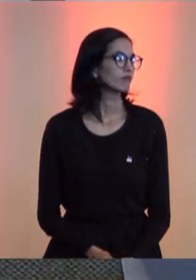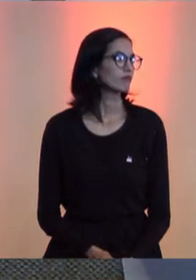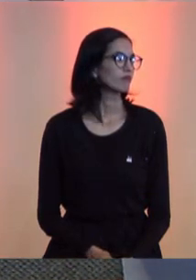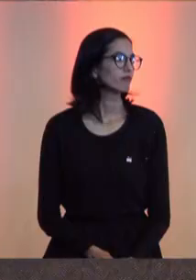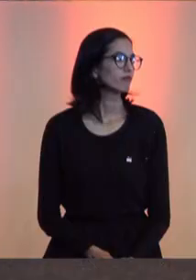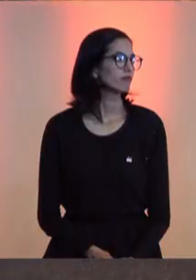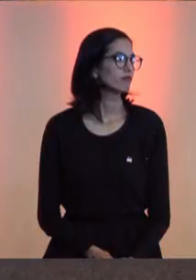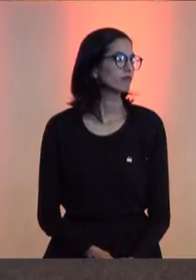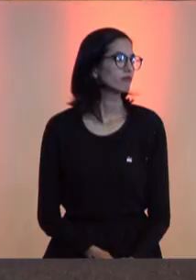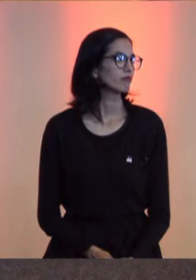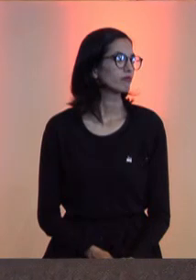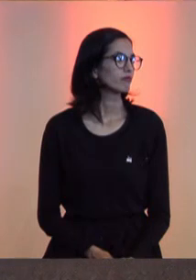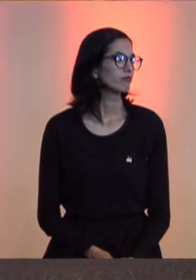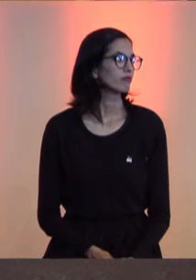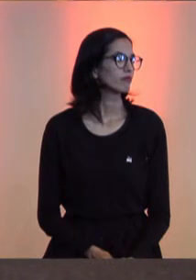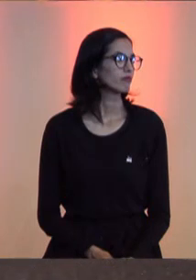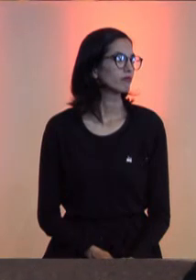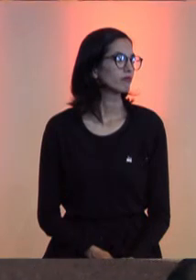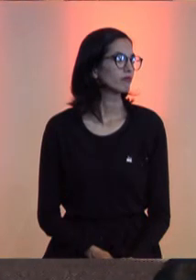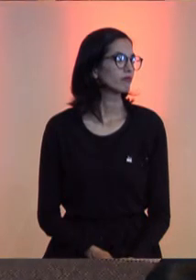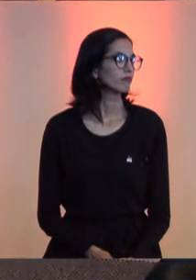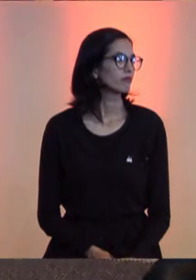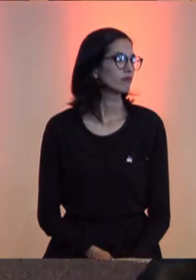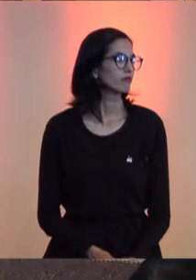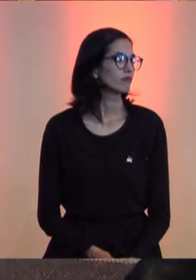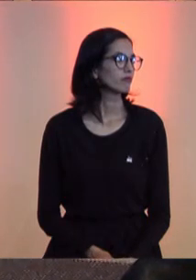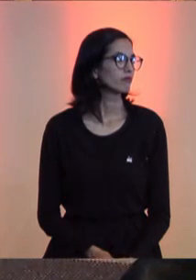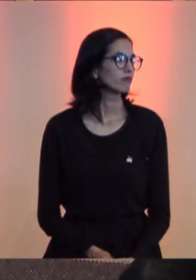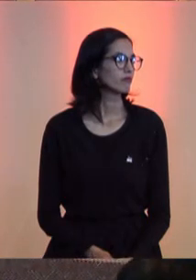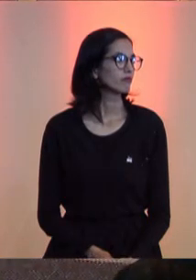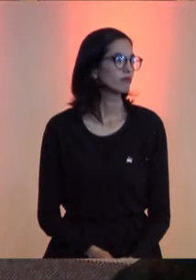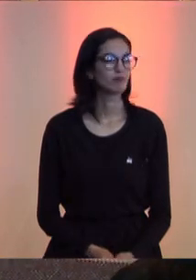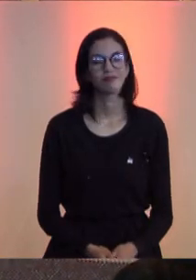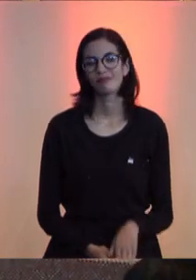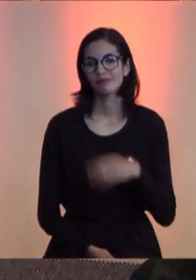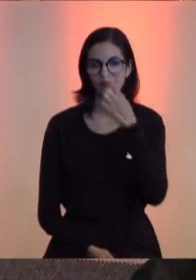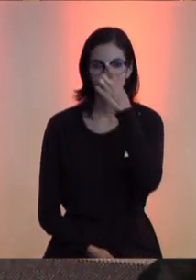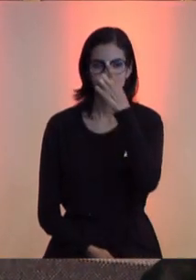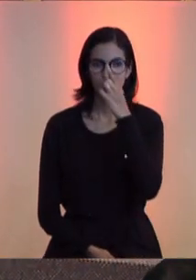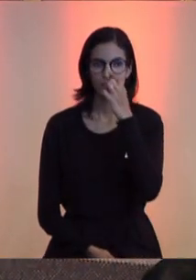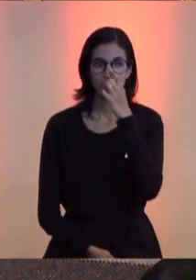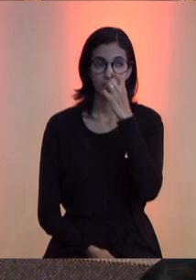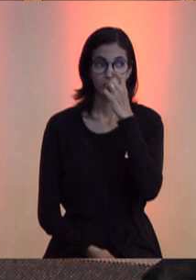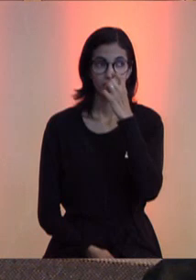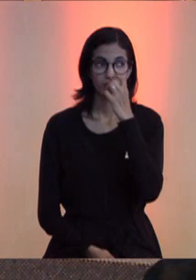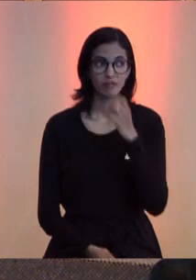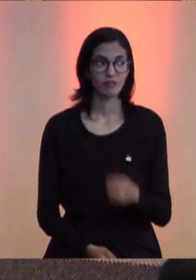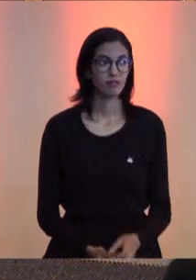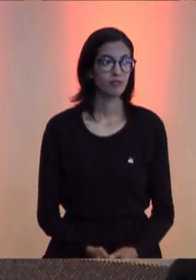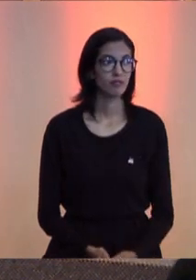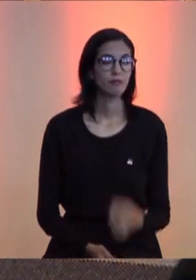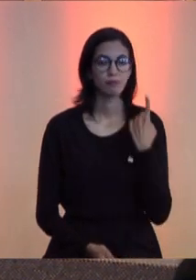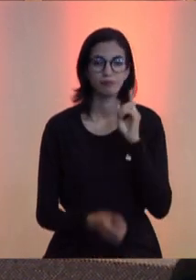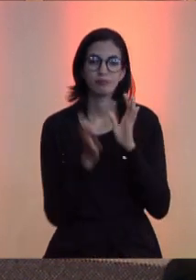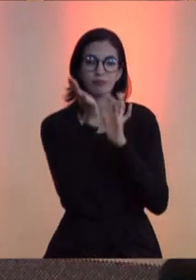Even when guys look at you, they say, huh? Cuando terminan los jóvenes, te dicen, oh. But when you love Jesus Christ, pero cuando amas a